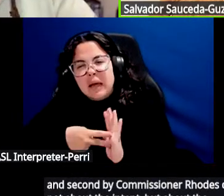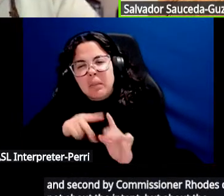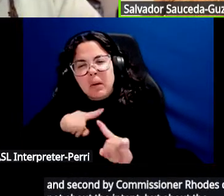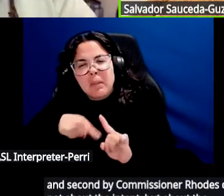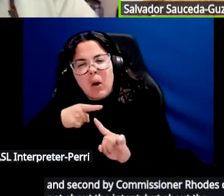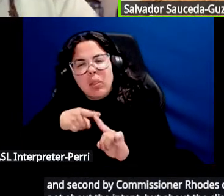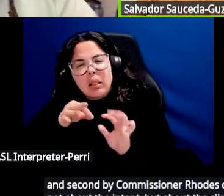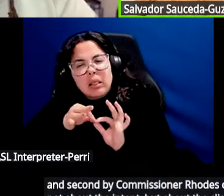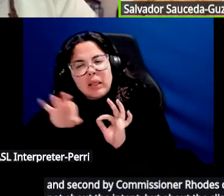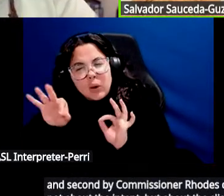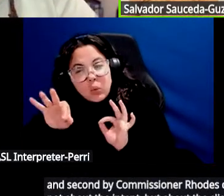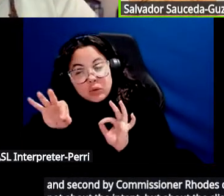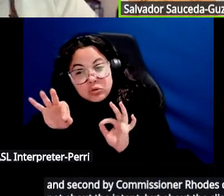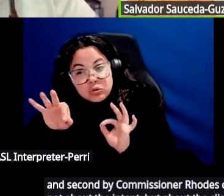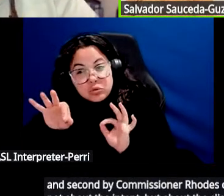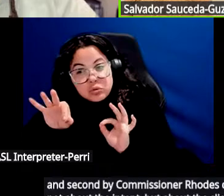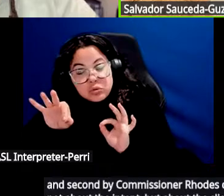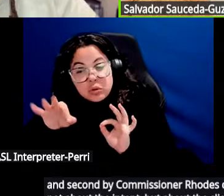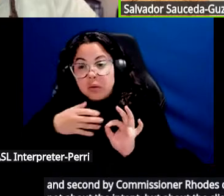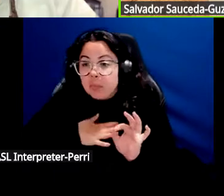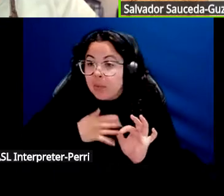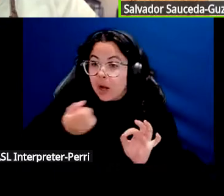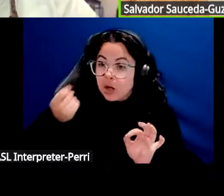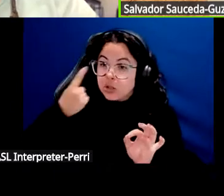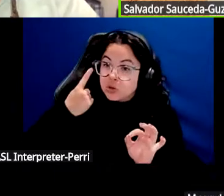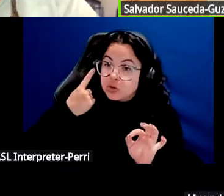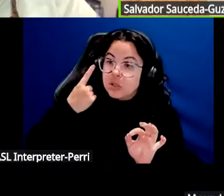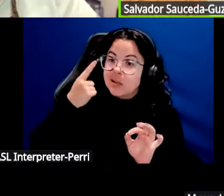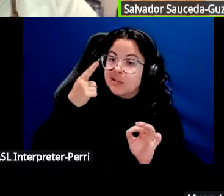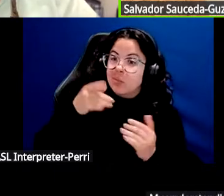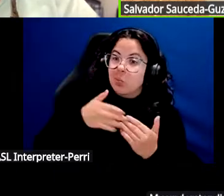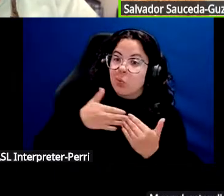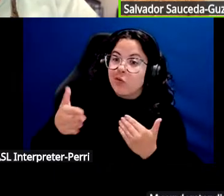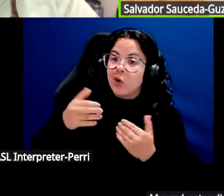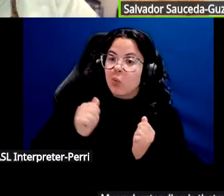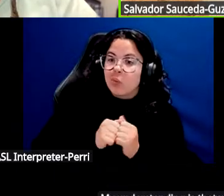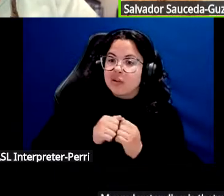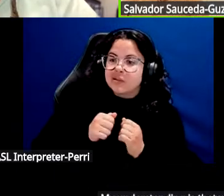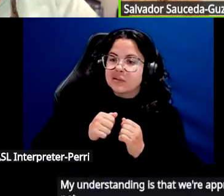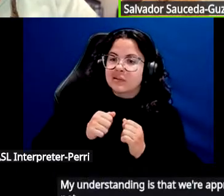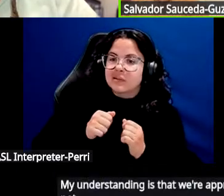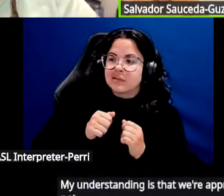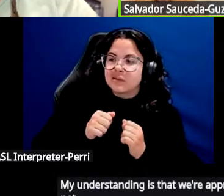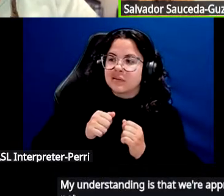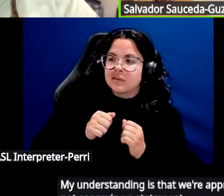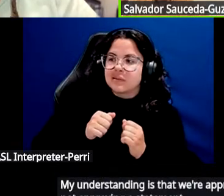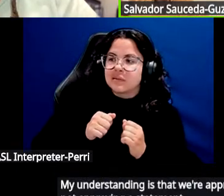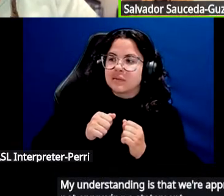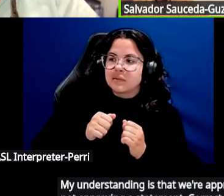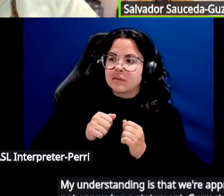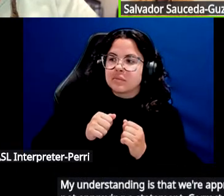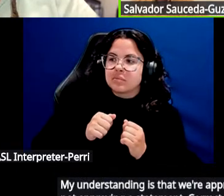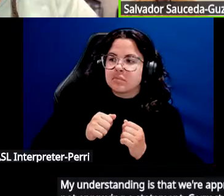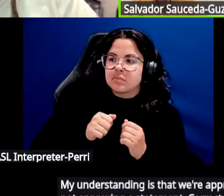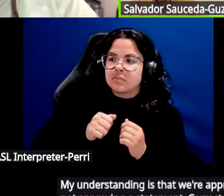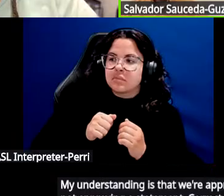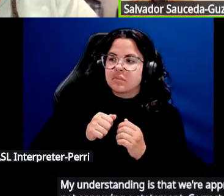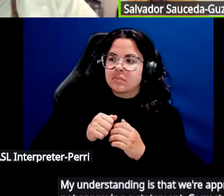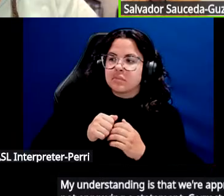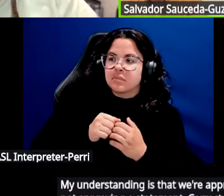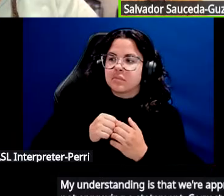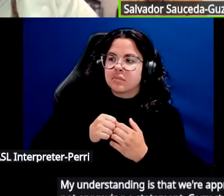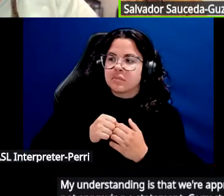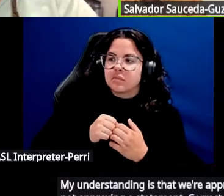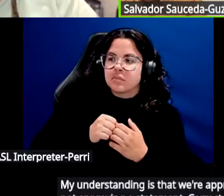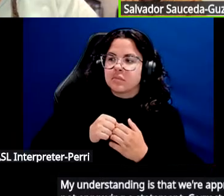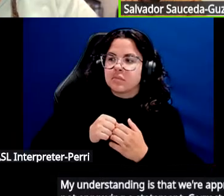Yes. My understanding is that we're approving moving forward with a statement, but not approving a statement. Correct. How it was stated sounded a little bit like kind